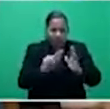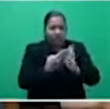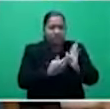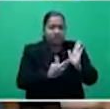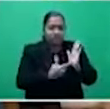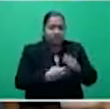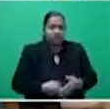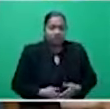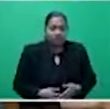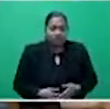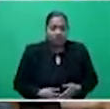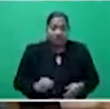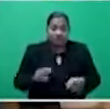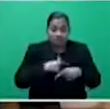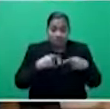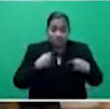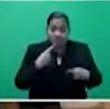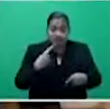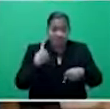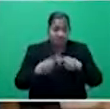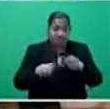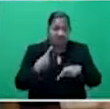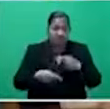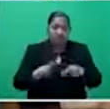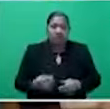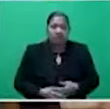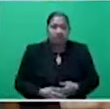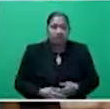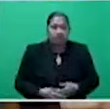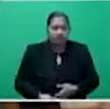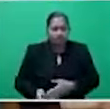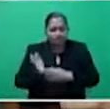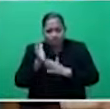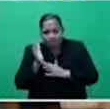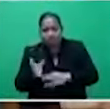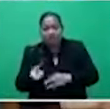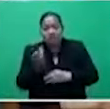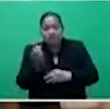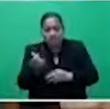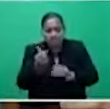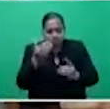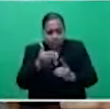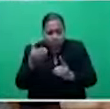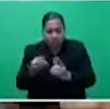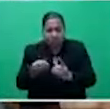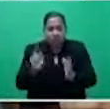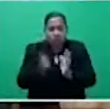budget, sir, as we've said, is about addressing some immediate issues like